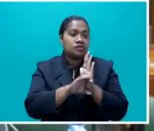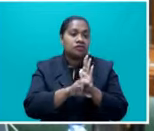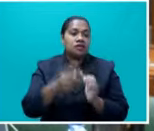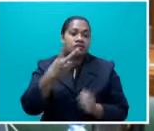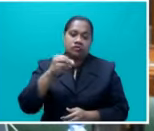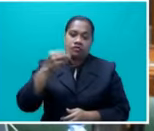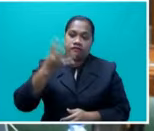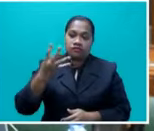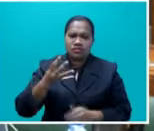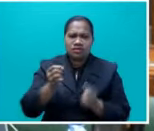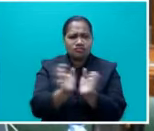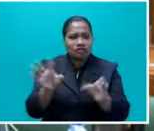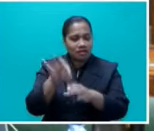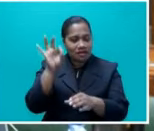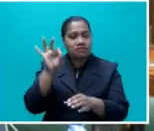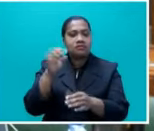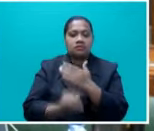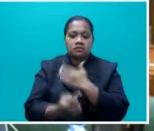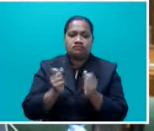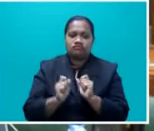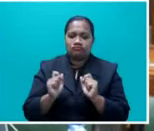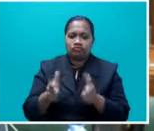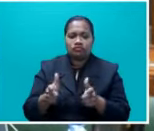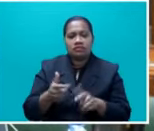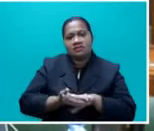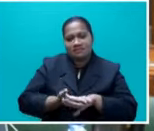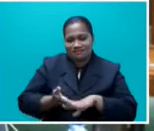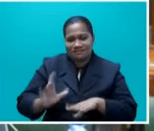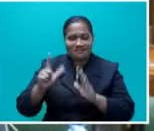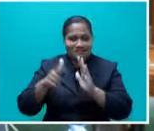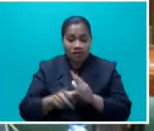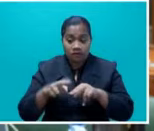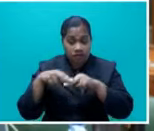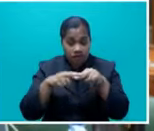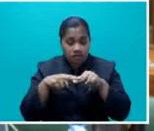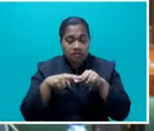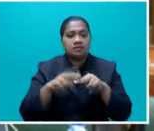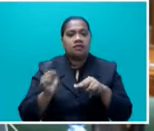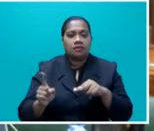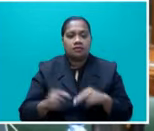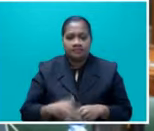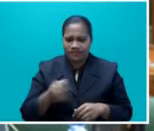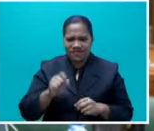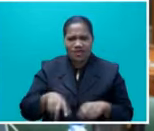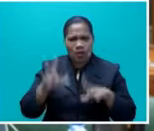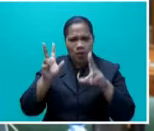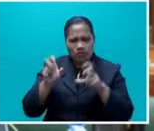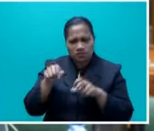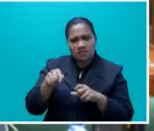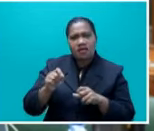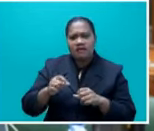general elections was the beginning of this new era for Fiji, embracing the concept of a common and